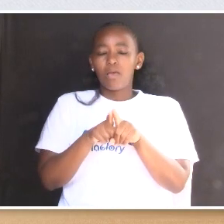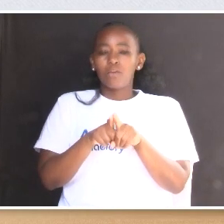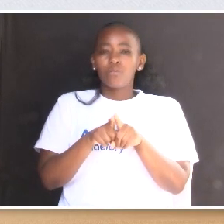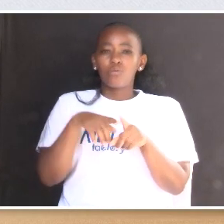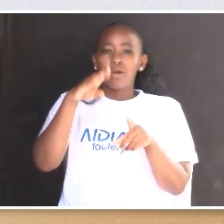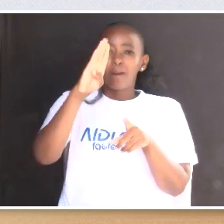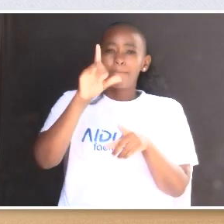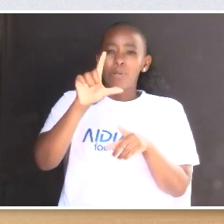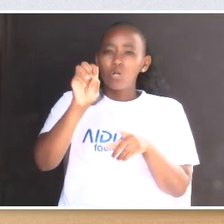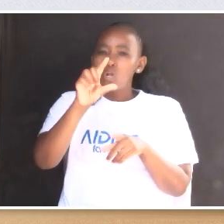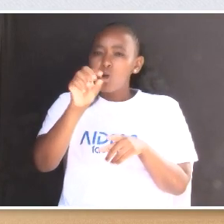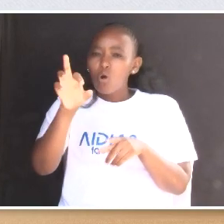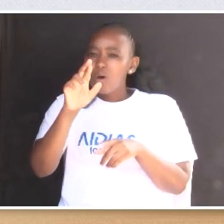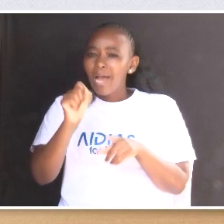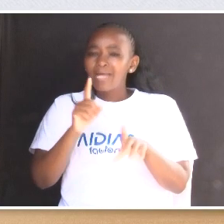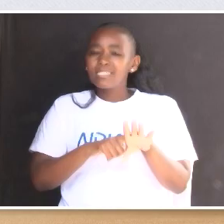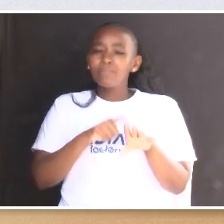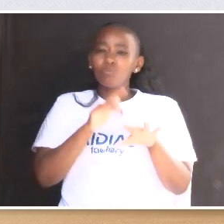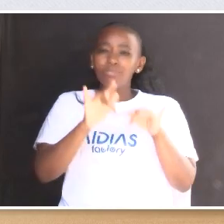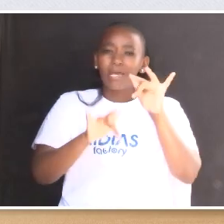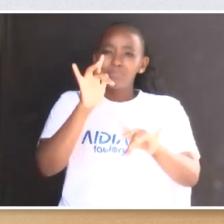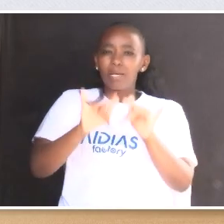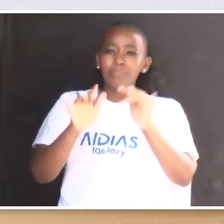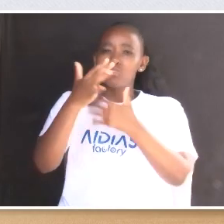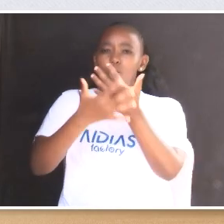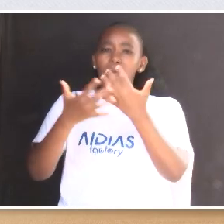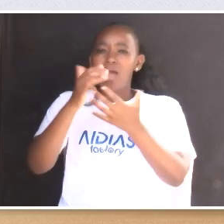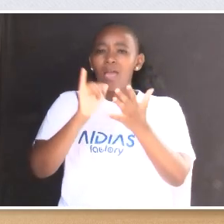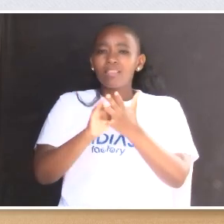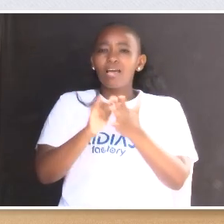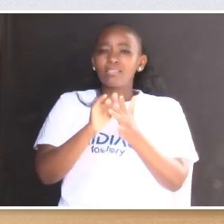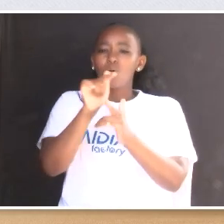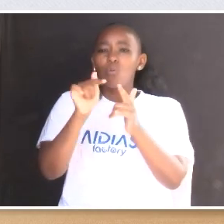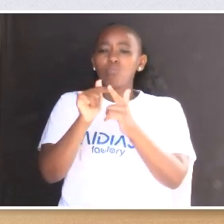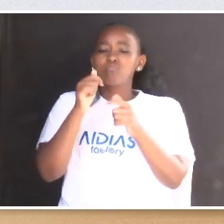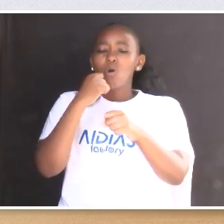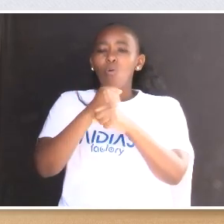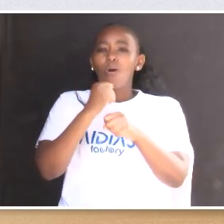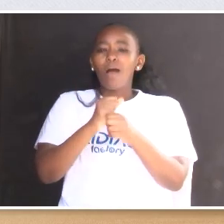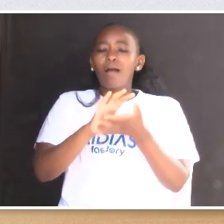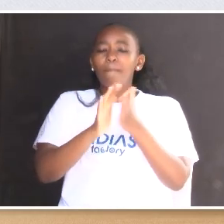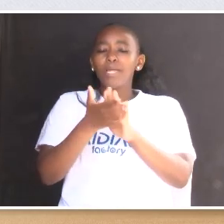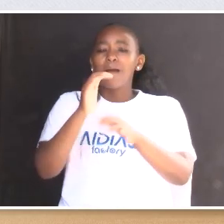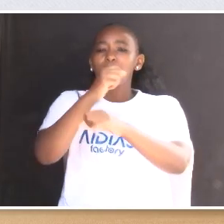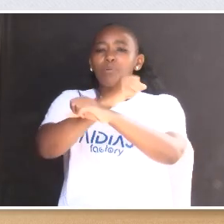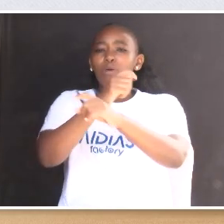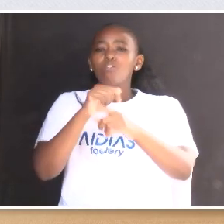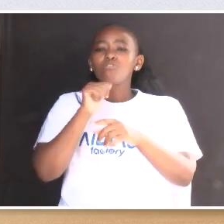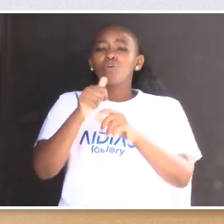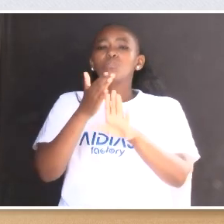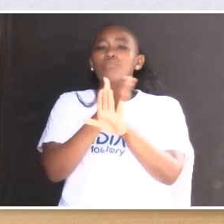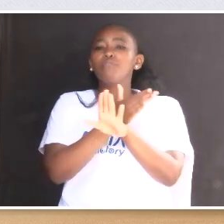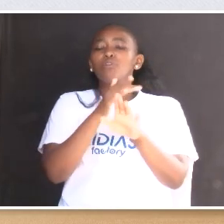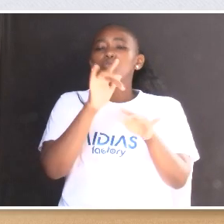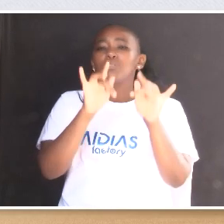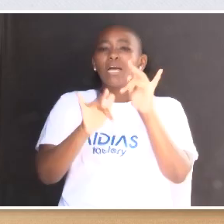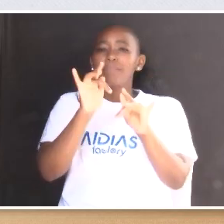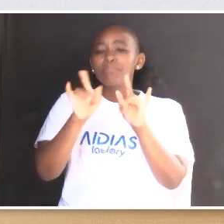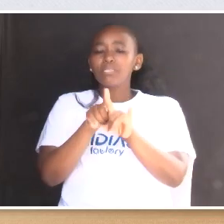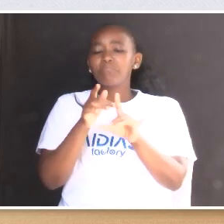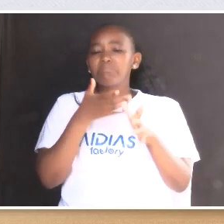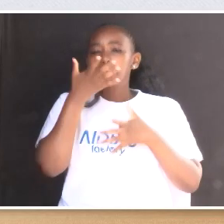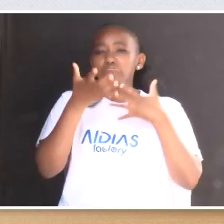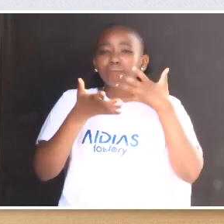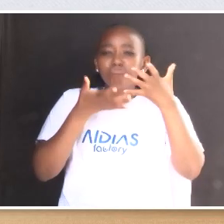blogs, once you type in your computer, that is when the work becomes protected, not before you express it in